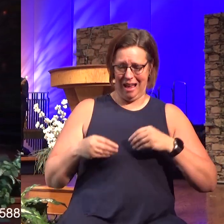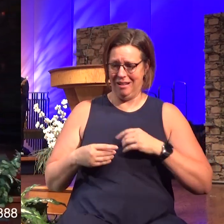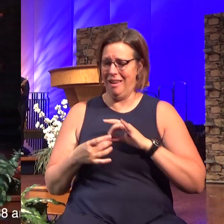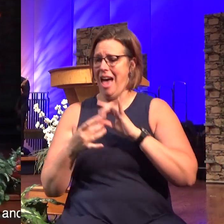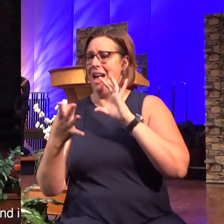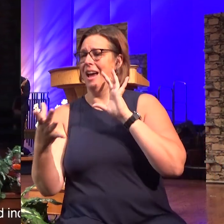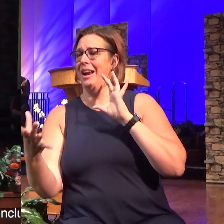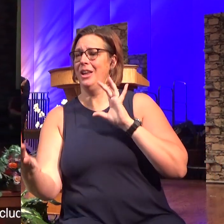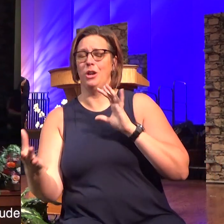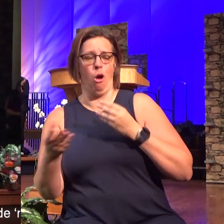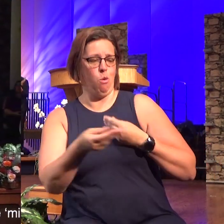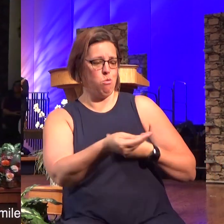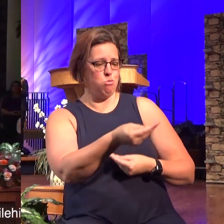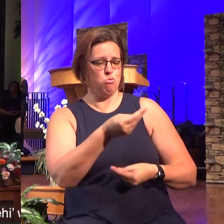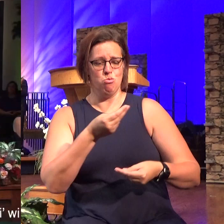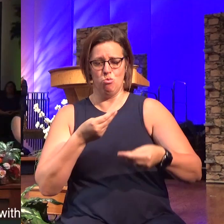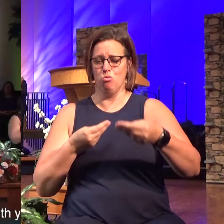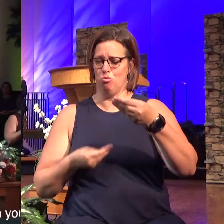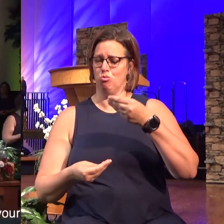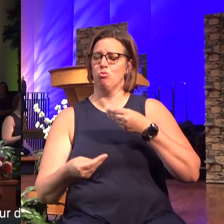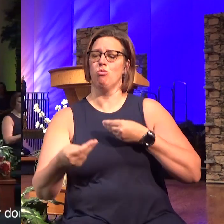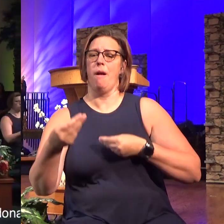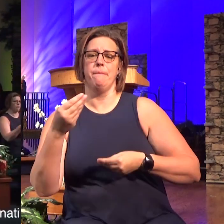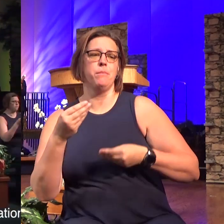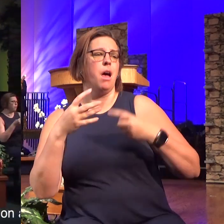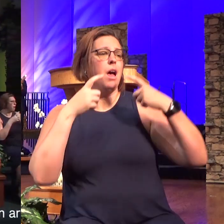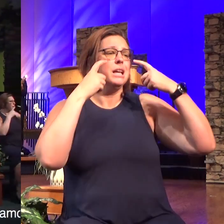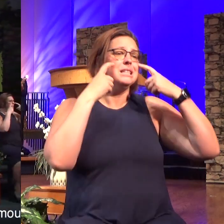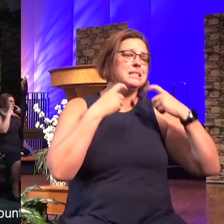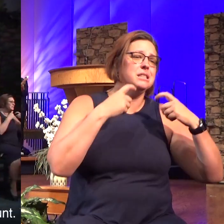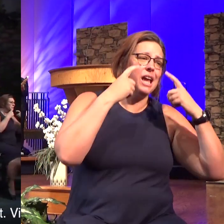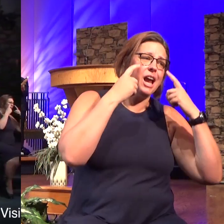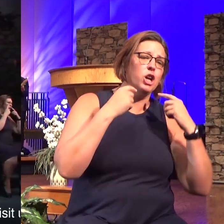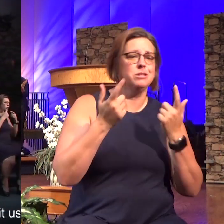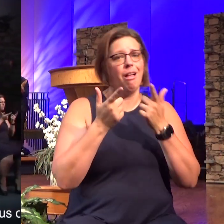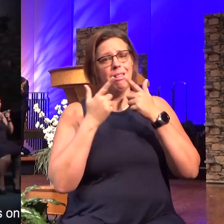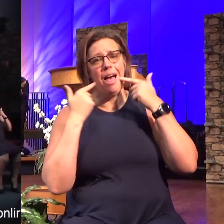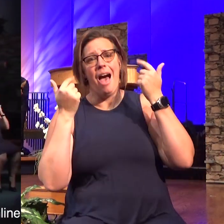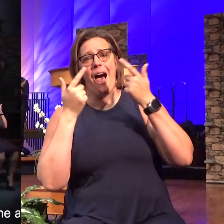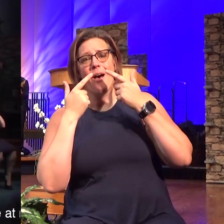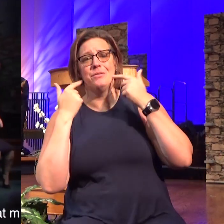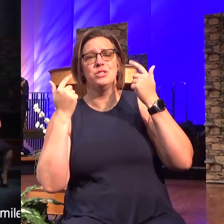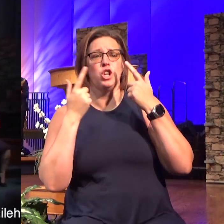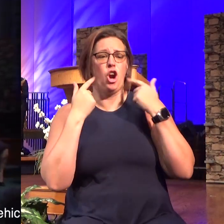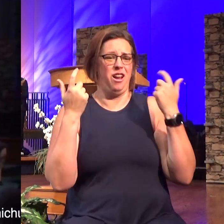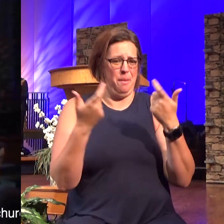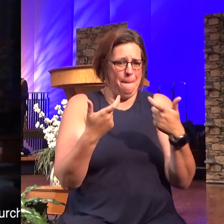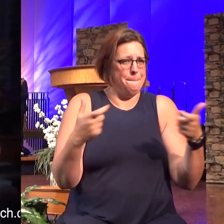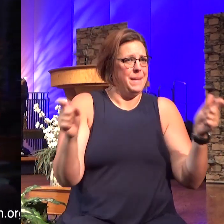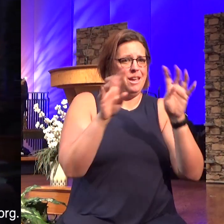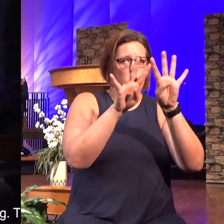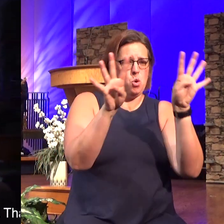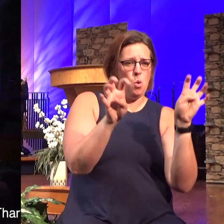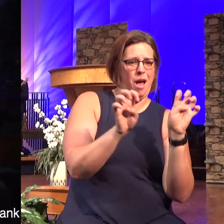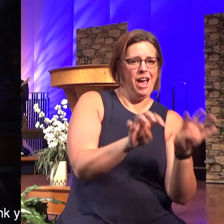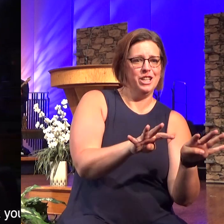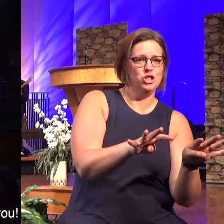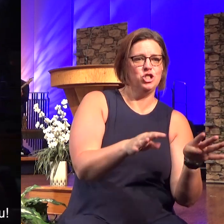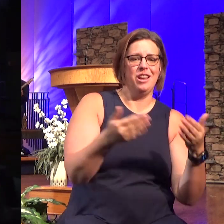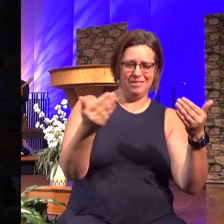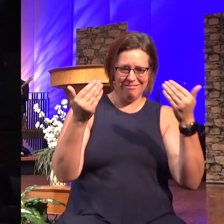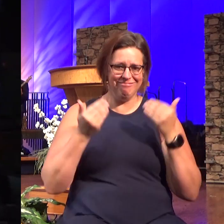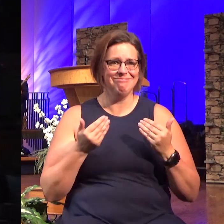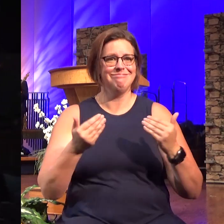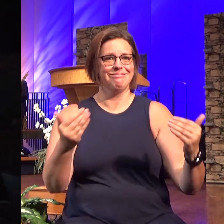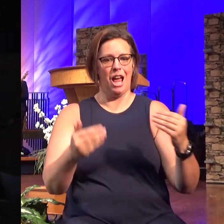go, to tears and laughter, the great unknown, to the open